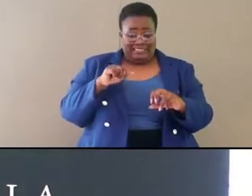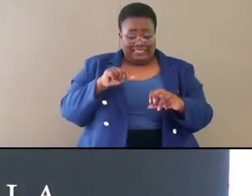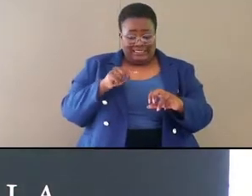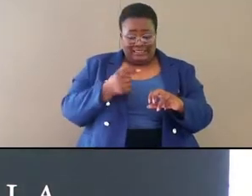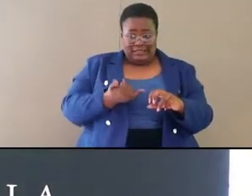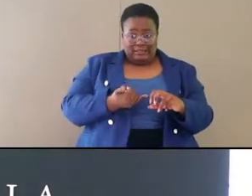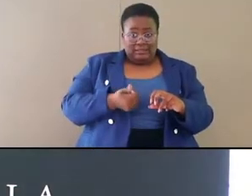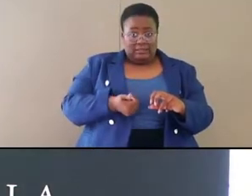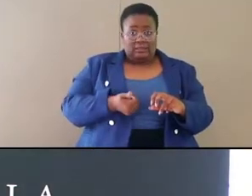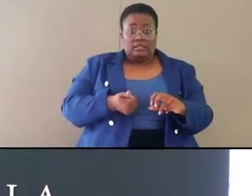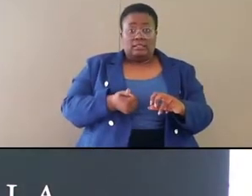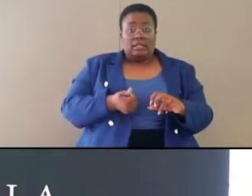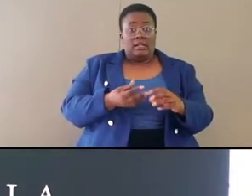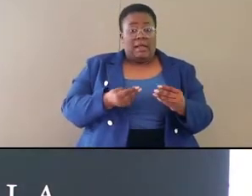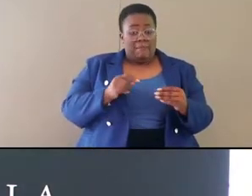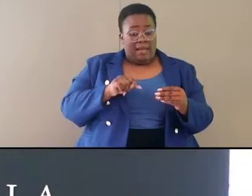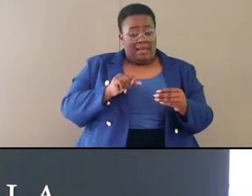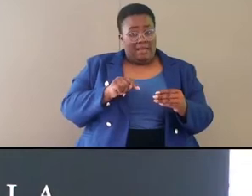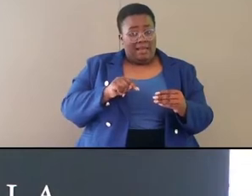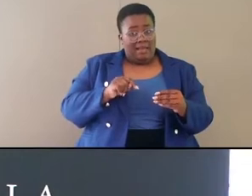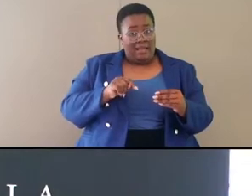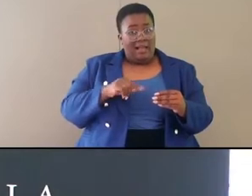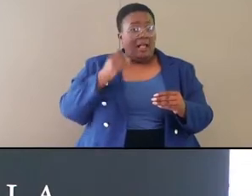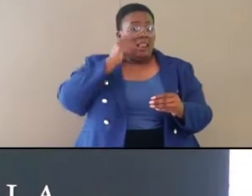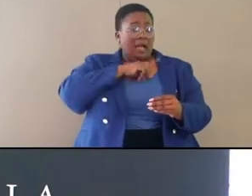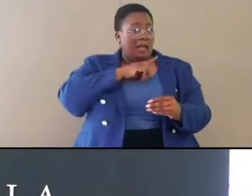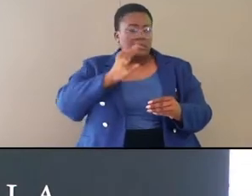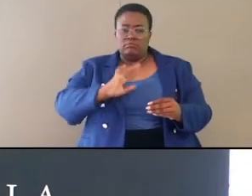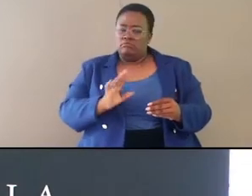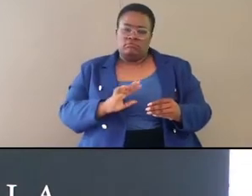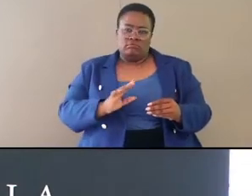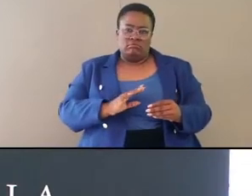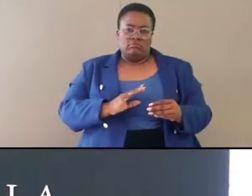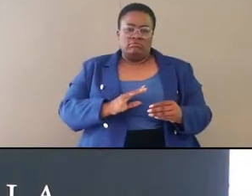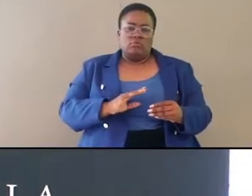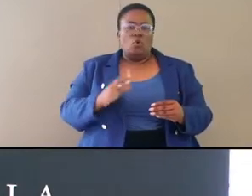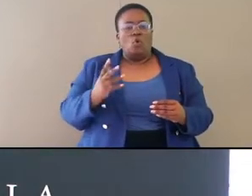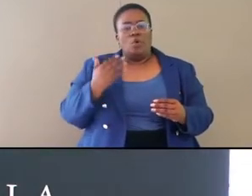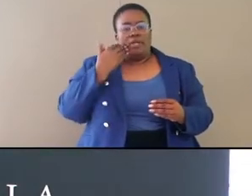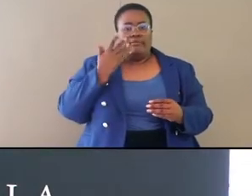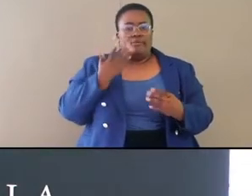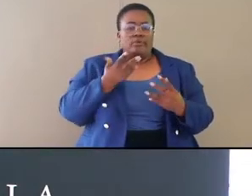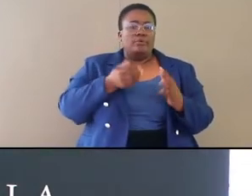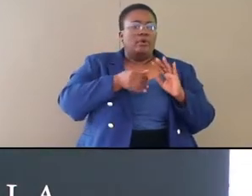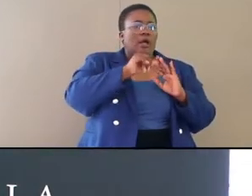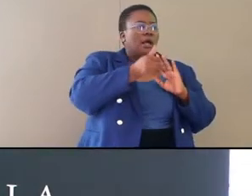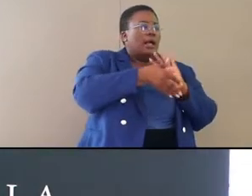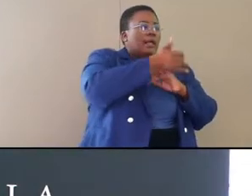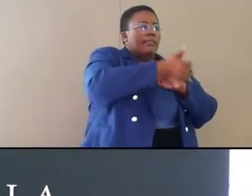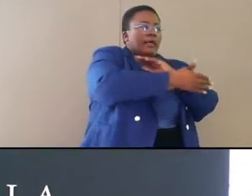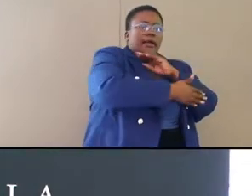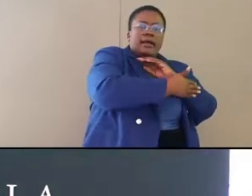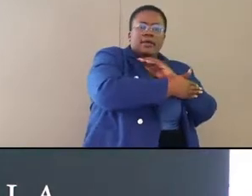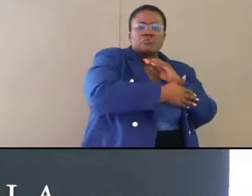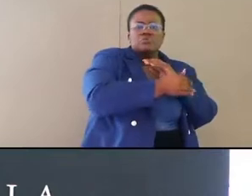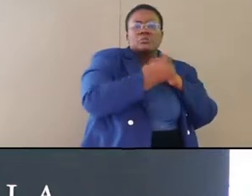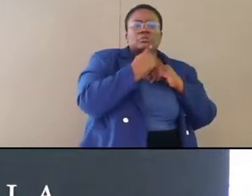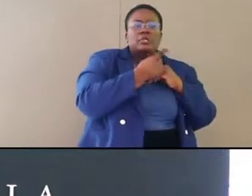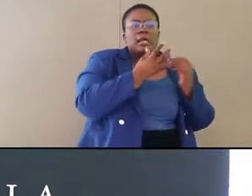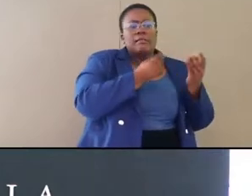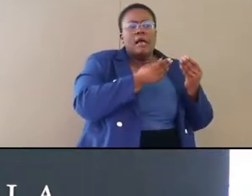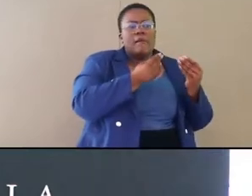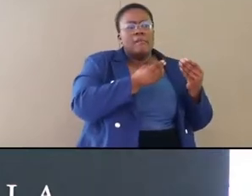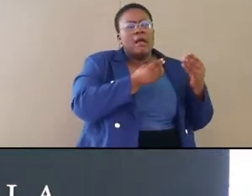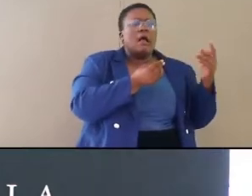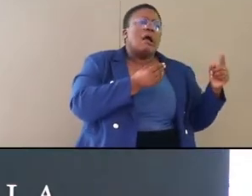numbers don't lie, unless you are in some countries where they decide, okay, the numbers are here, they are not going according to